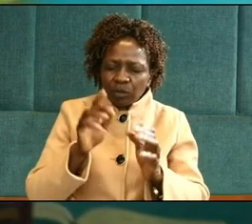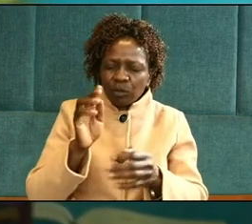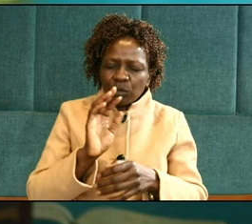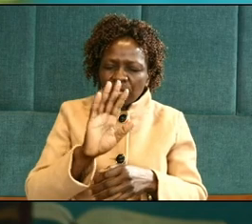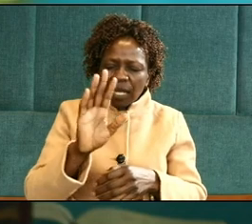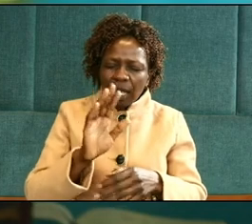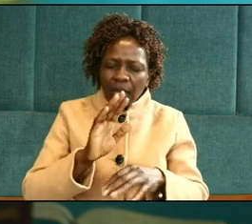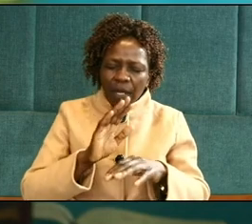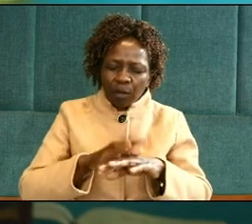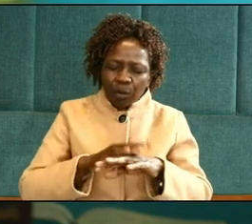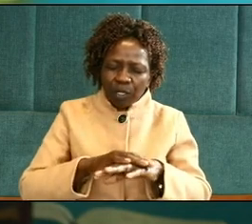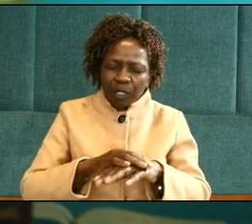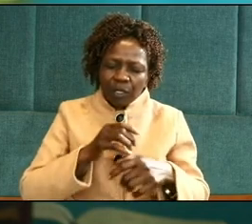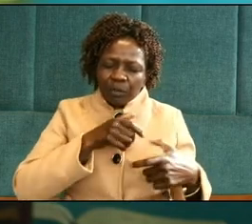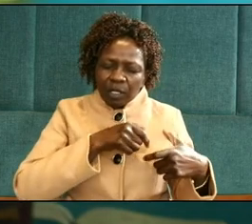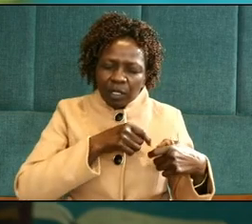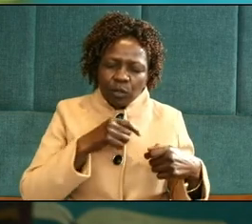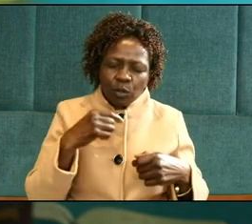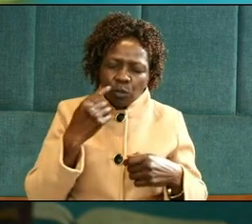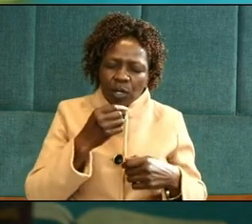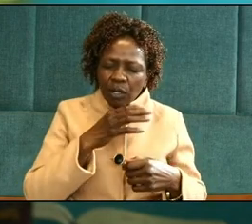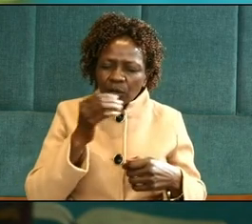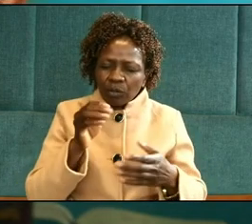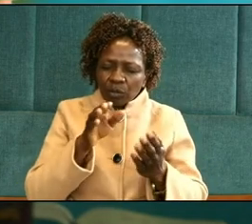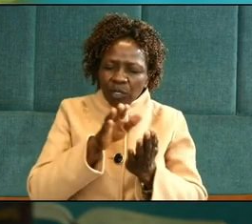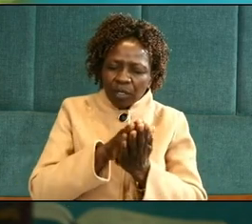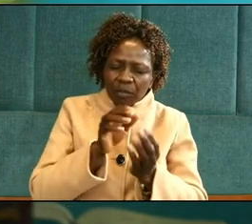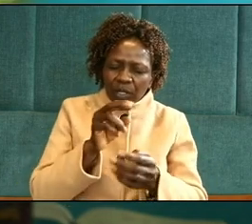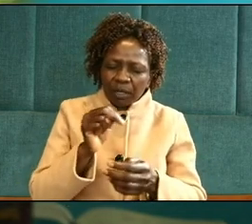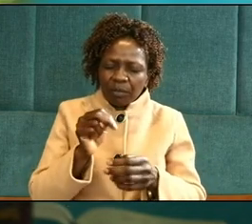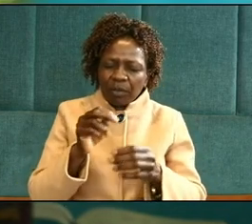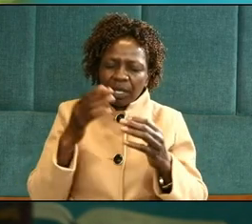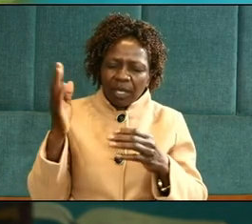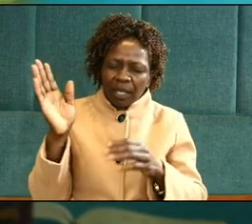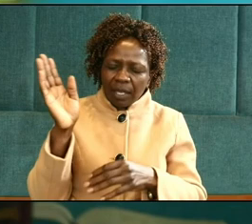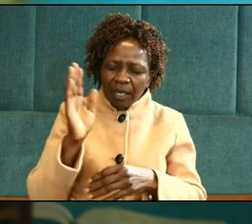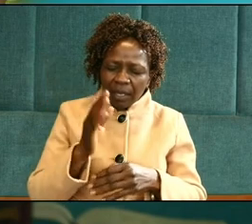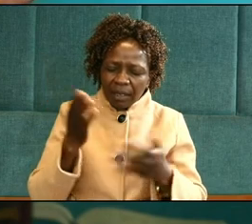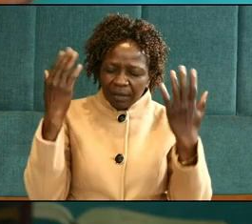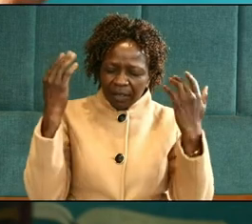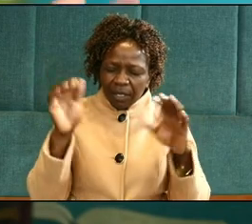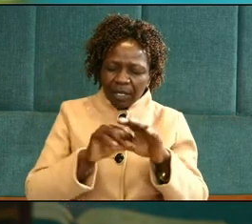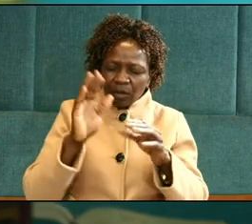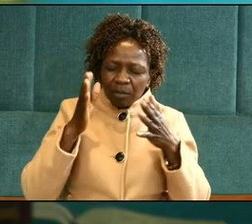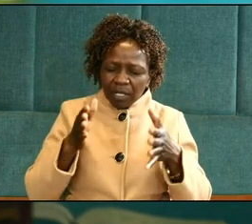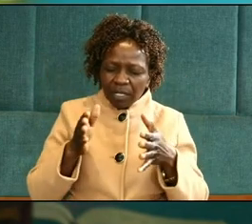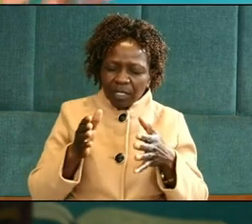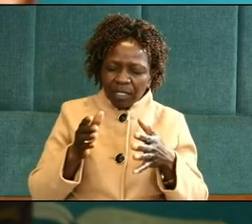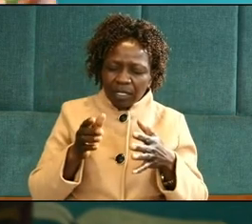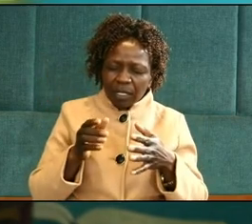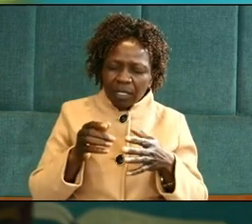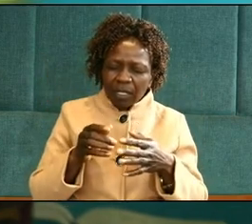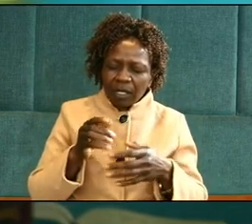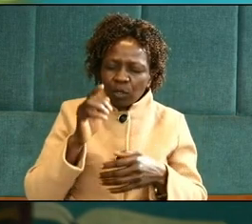suitable partners who are going to keep them ever in your presence. Unto you who is able